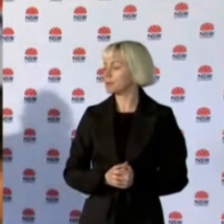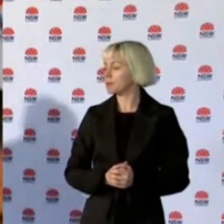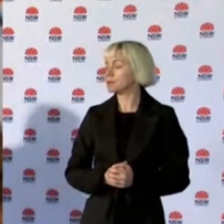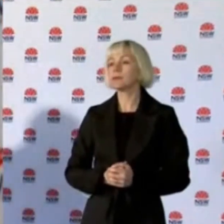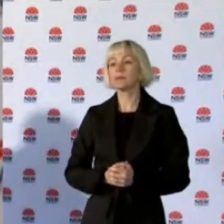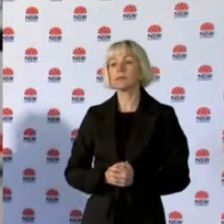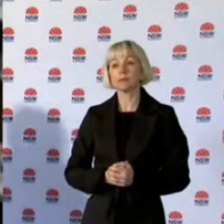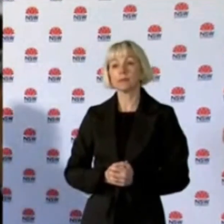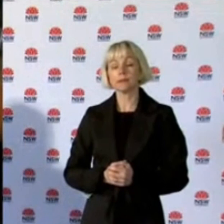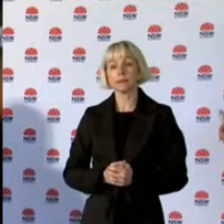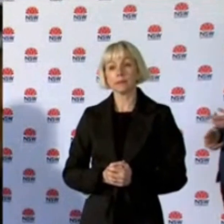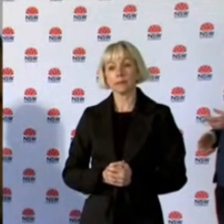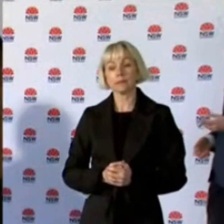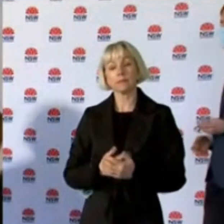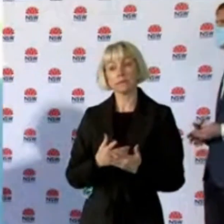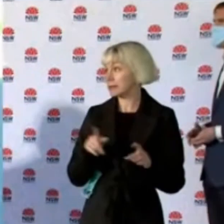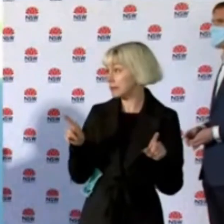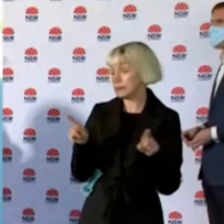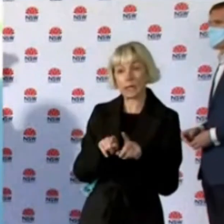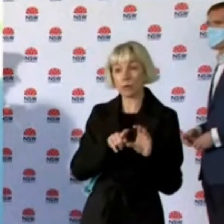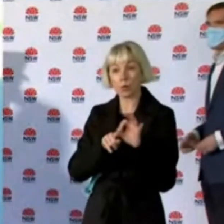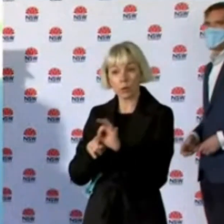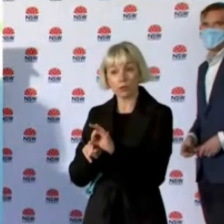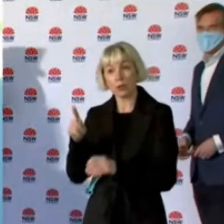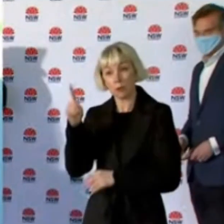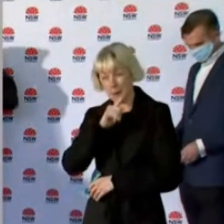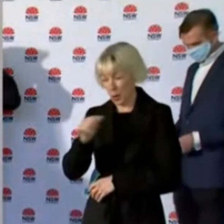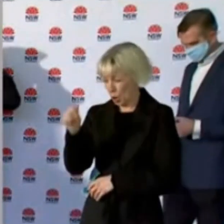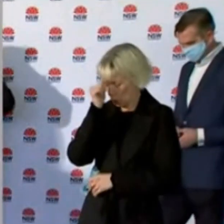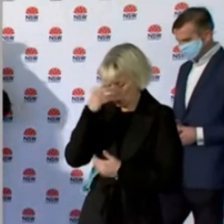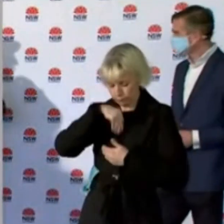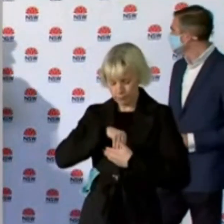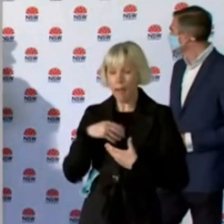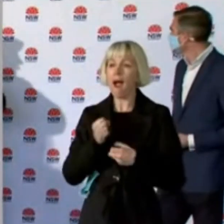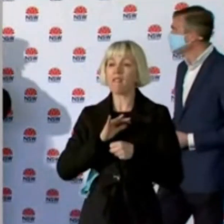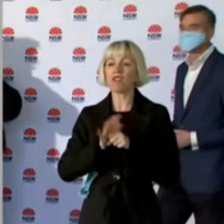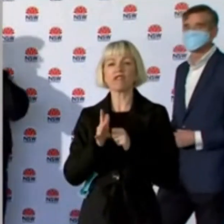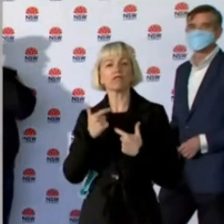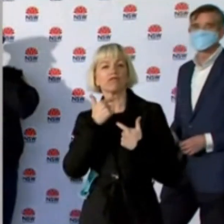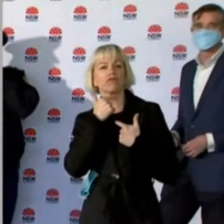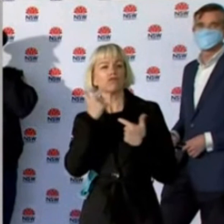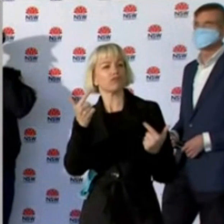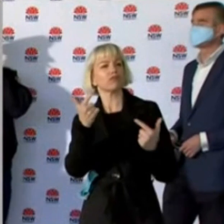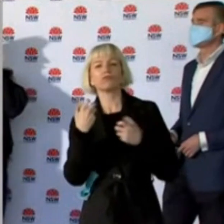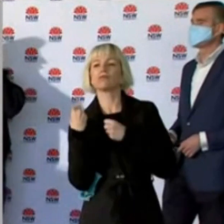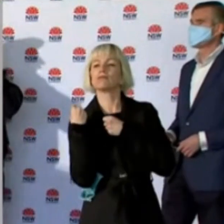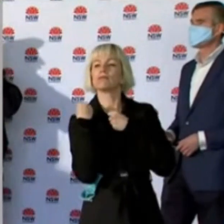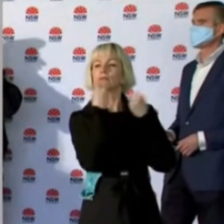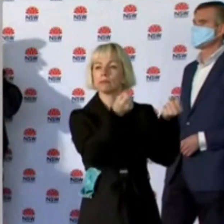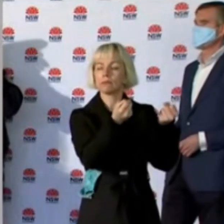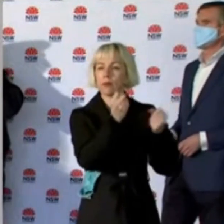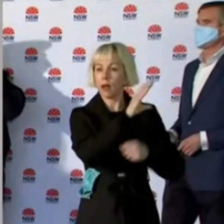People knowingly having COVID and still driving into country New South Wales. There's no question what these 3 men did was deliberate and